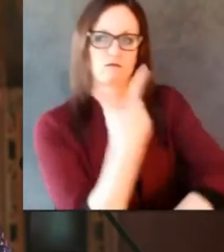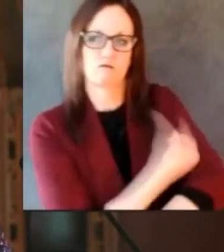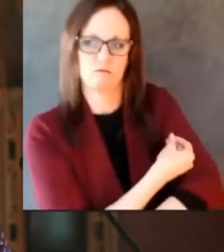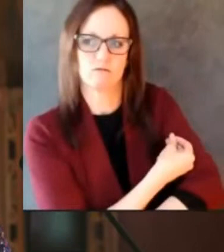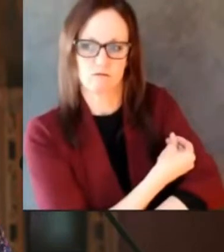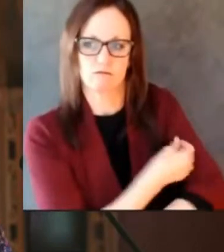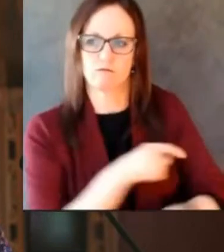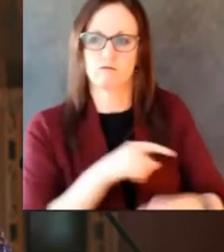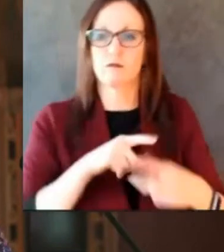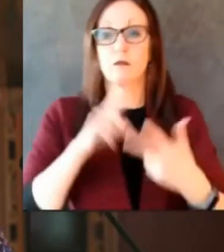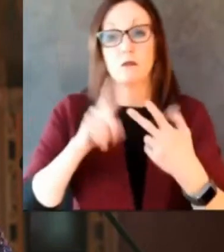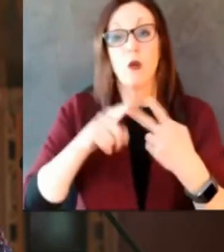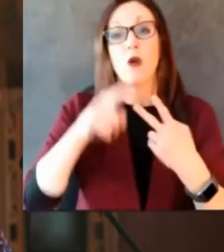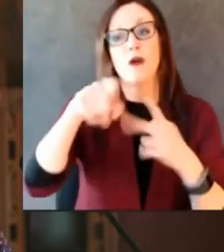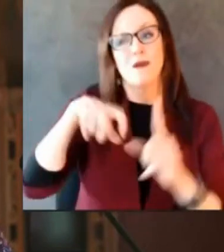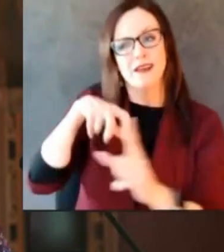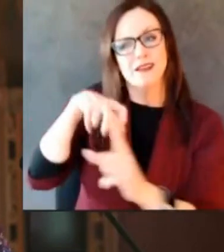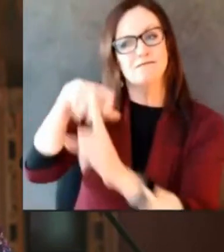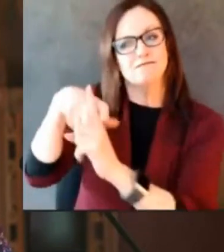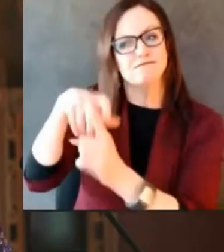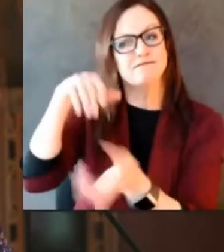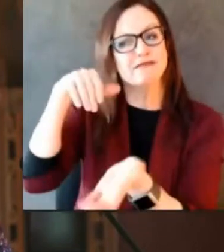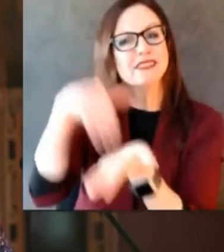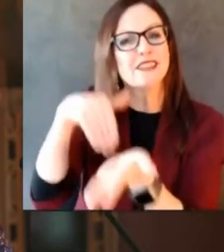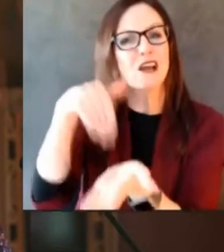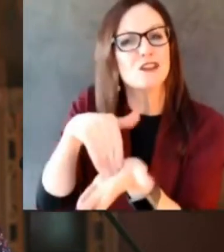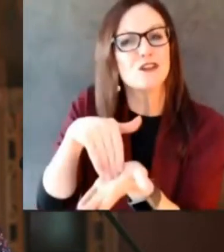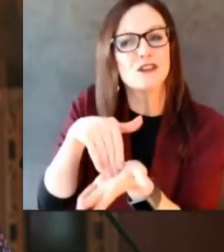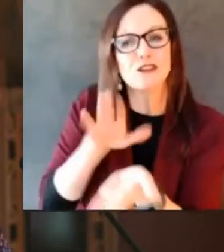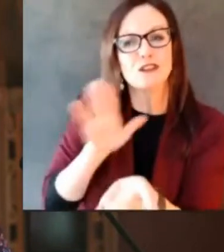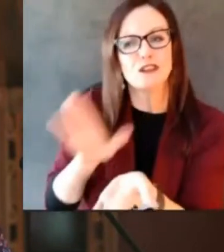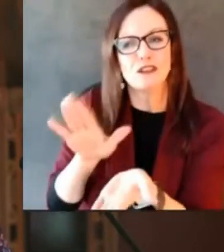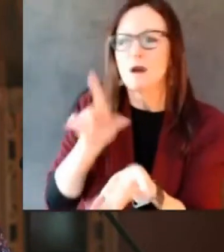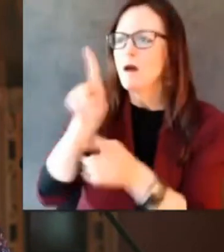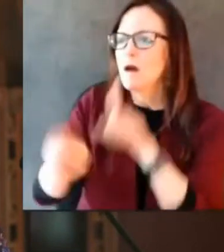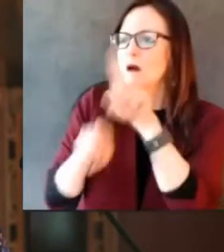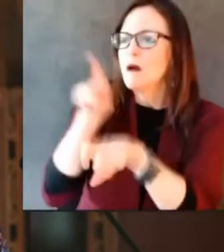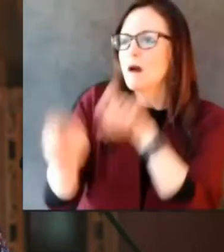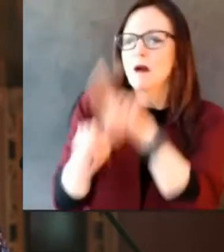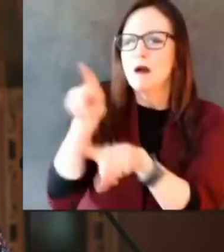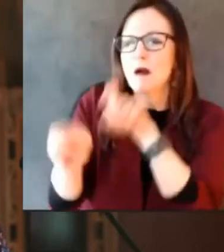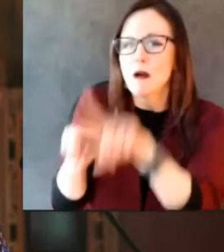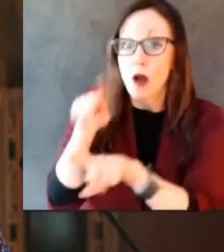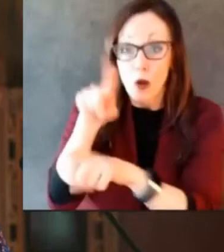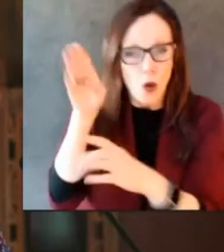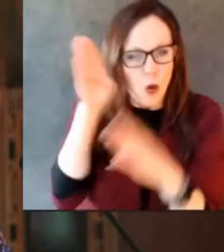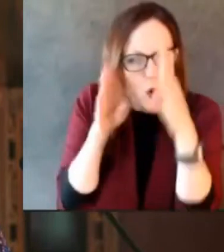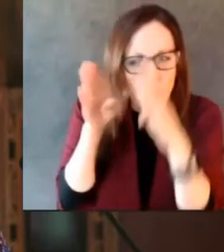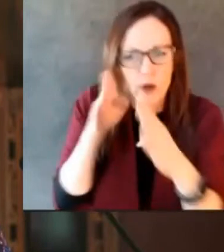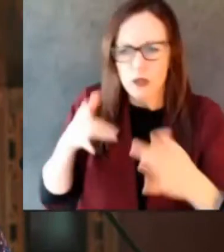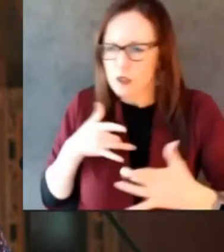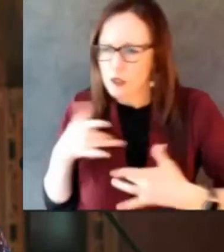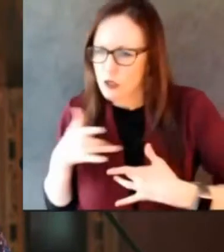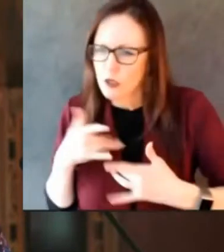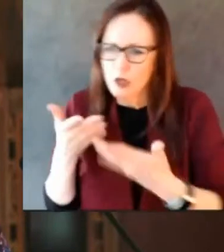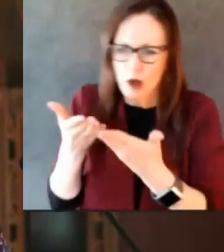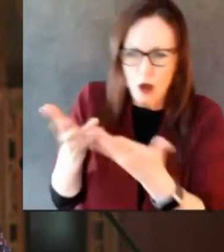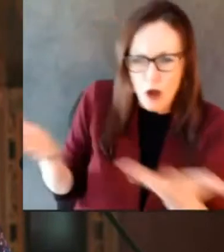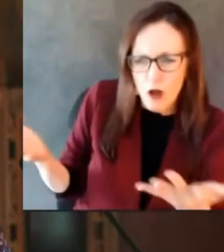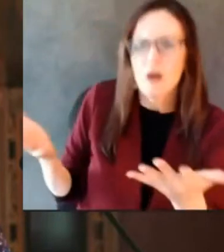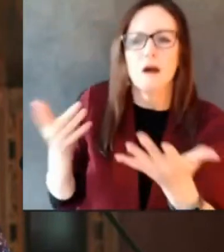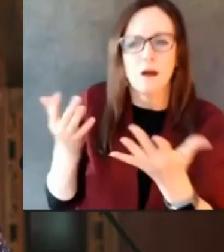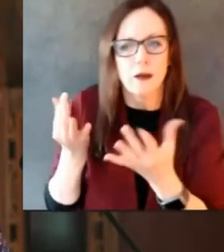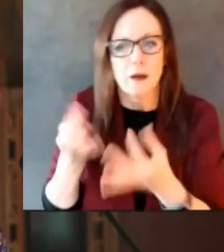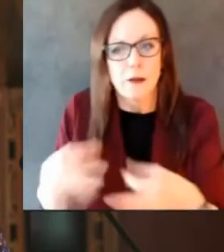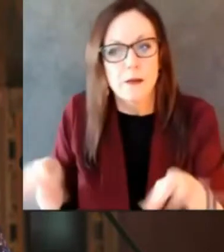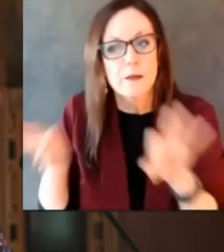concerns. Only the Pfizer vaccine is authorized for this age group. So Vaccine